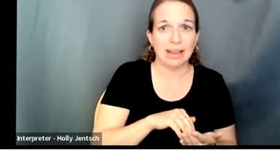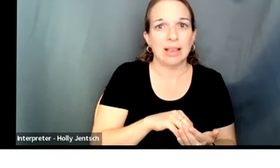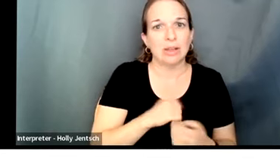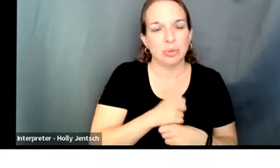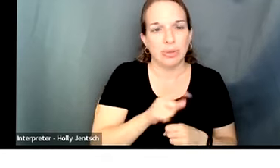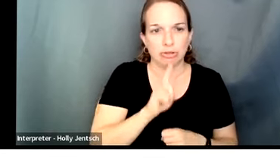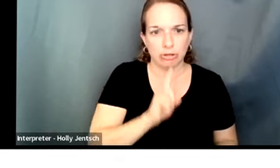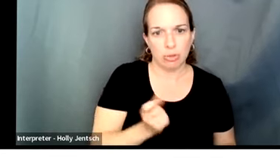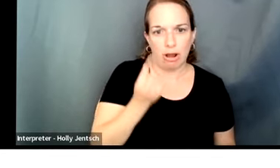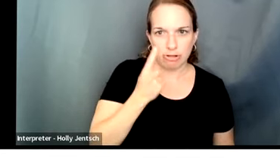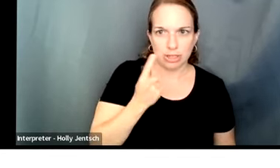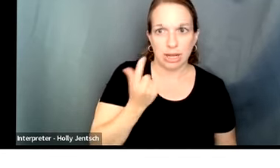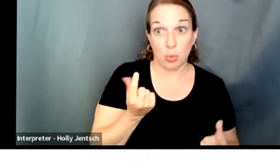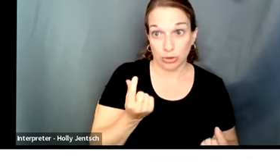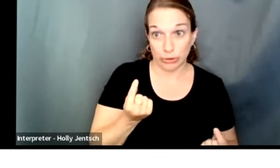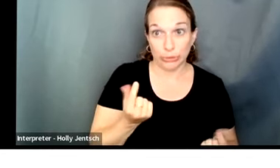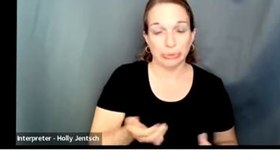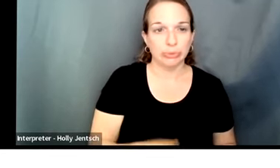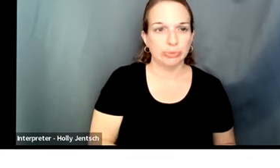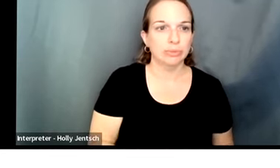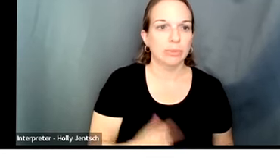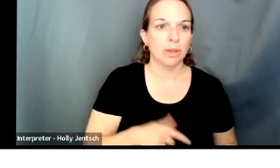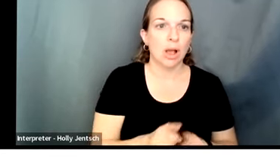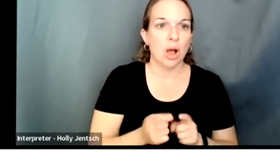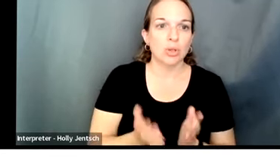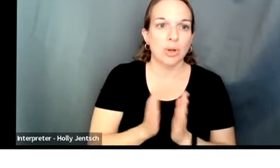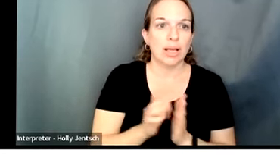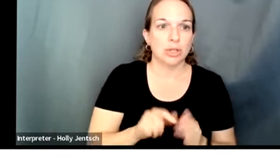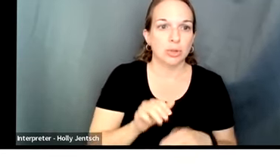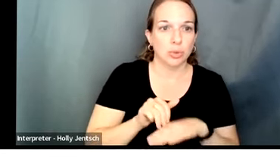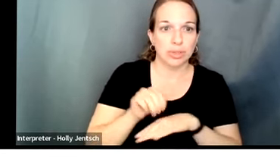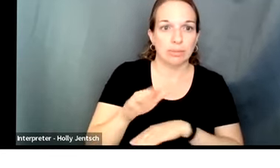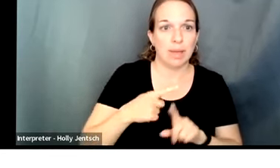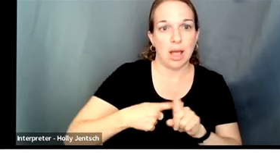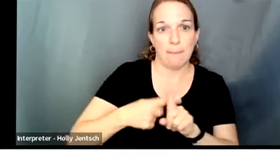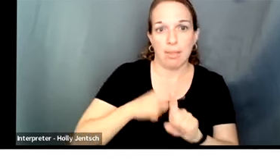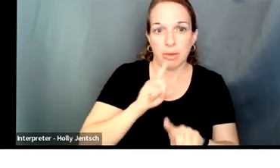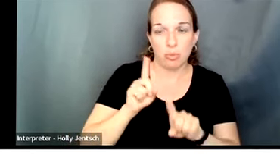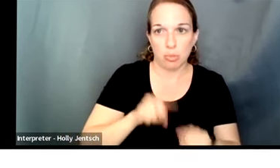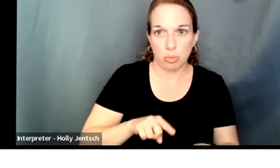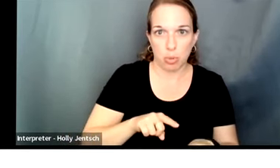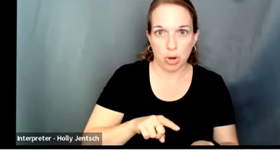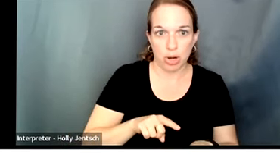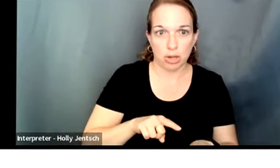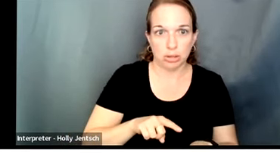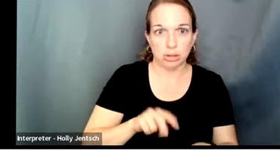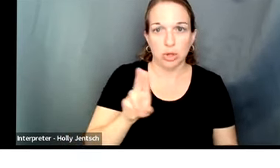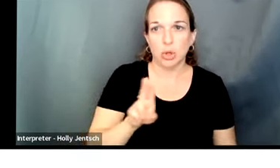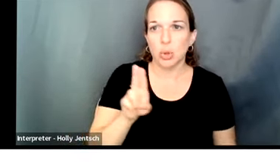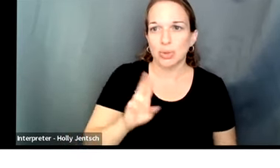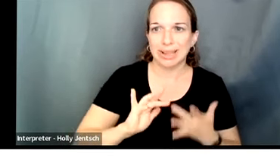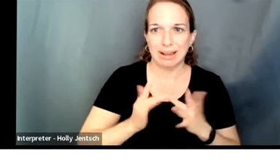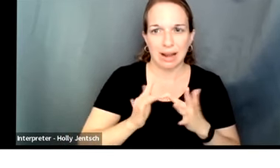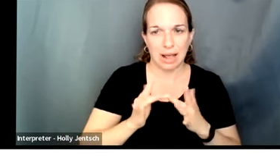you understand next steps. We also ask you to commit to submitting a monthly report via a short online